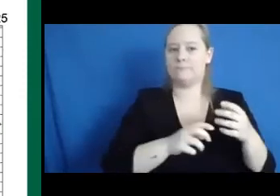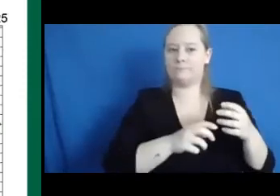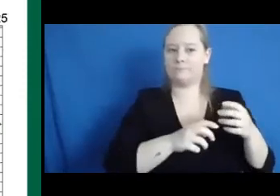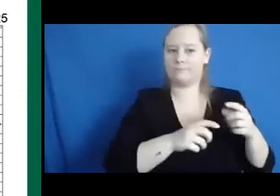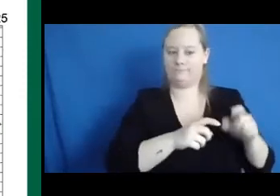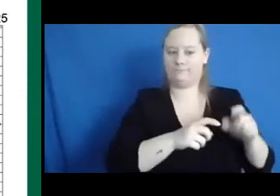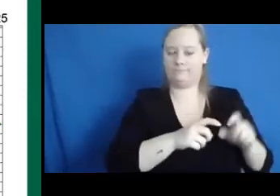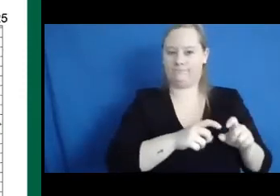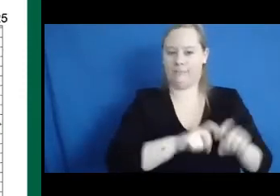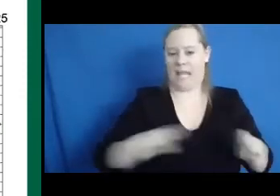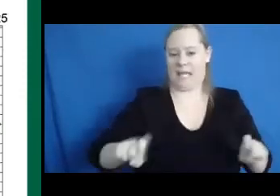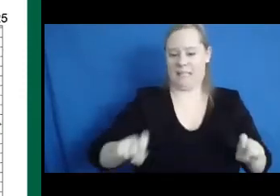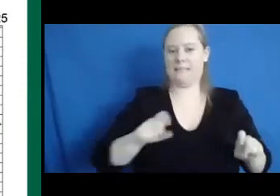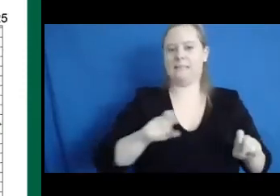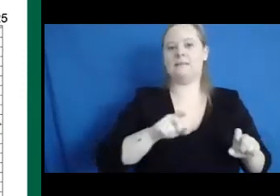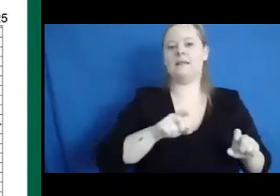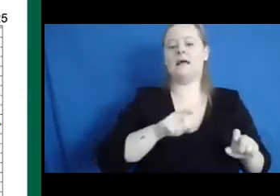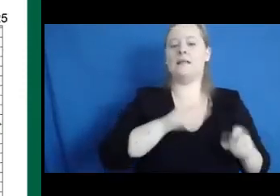the y.